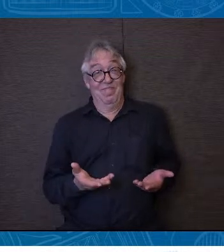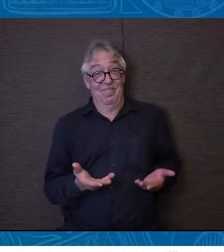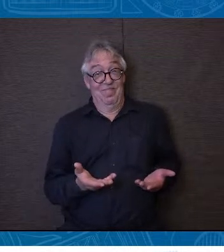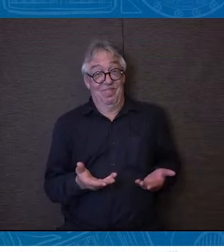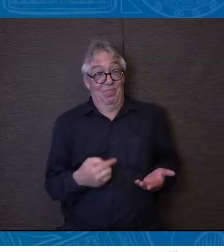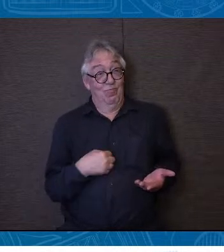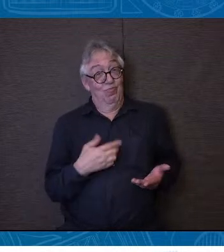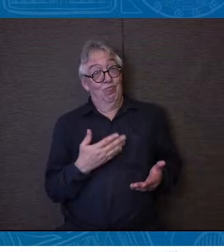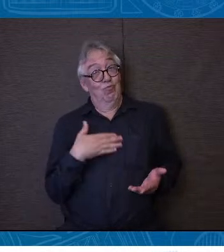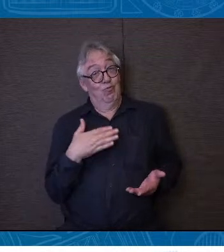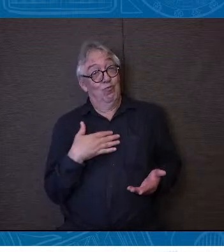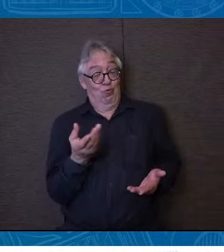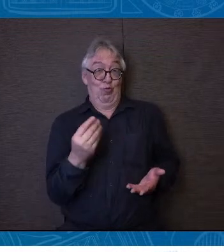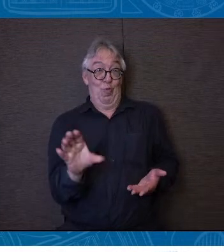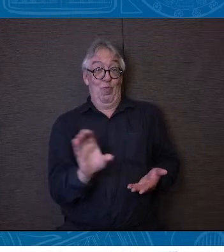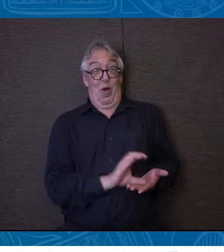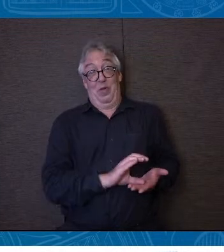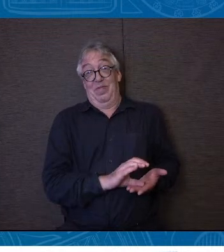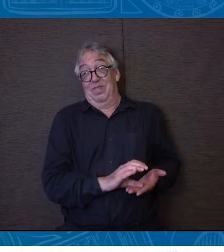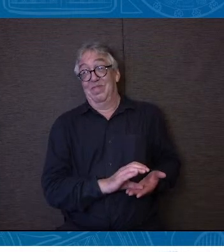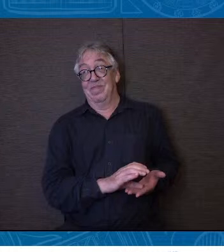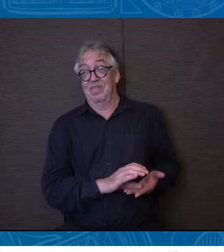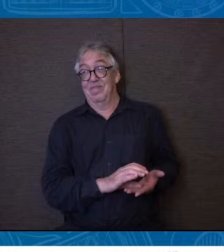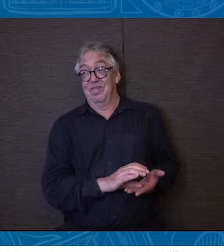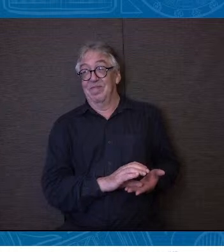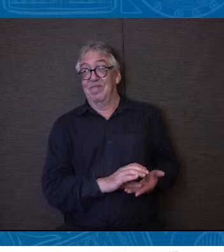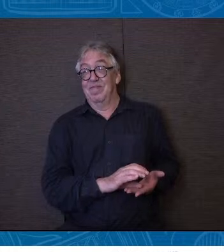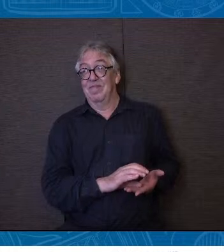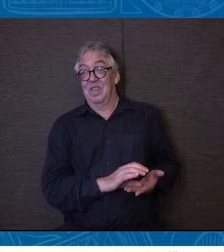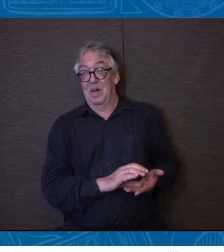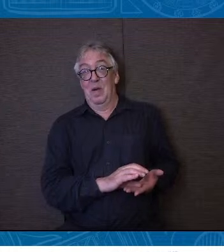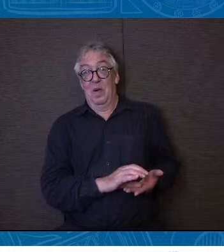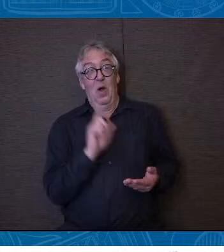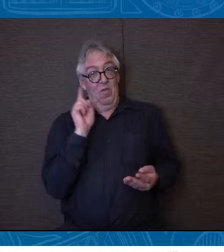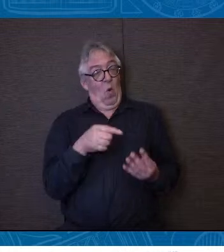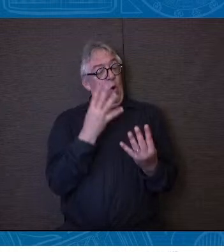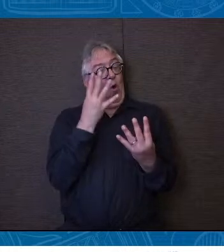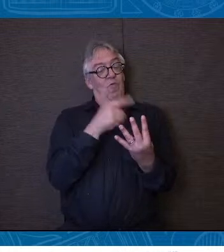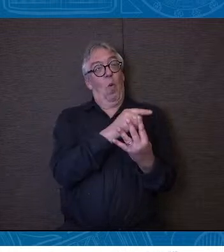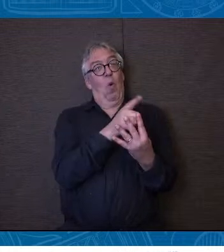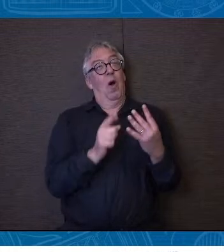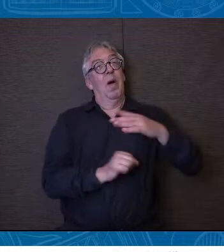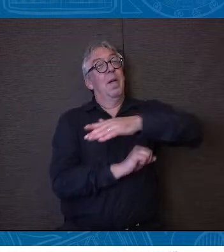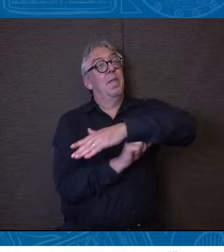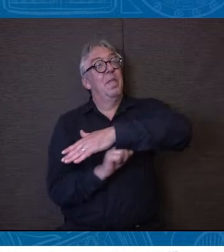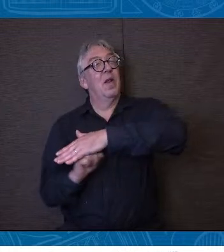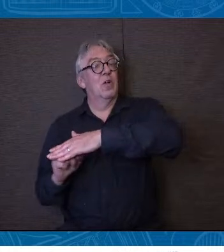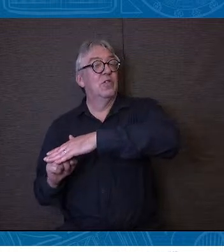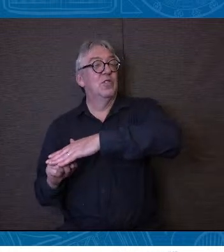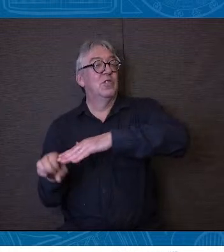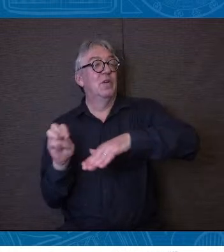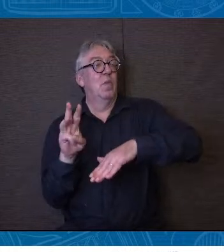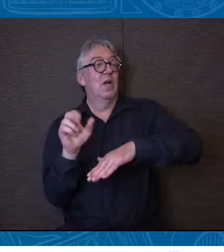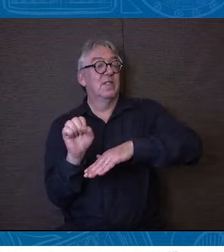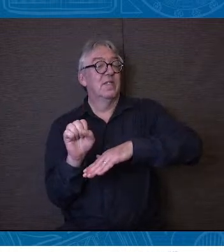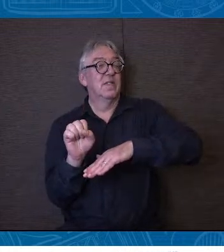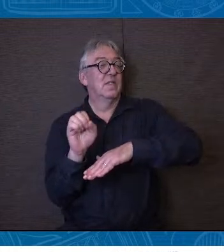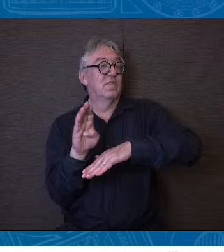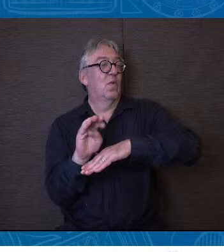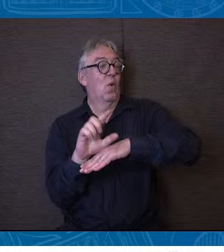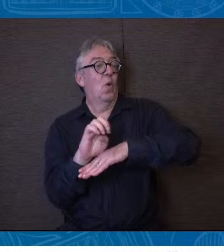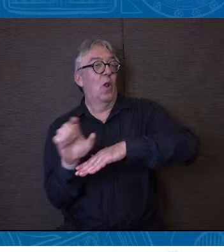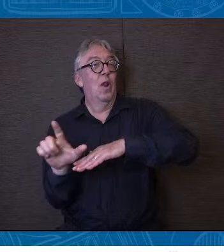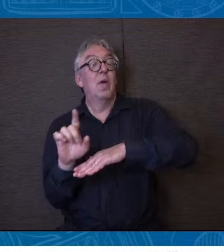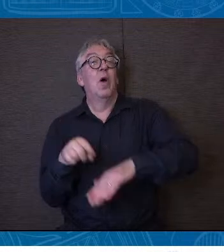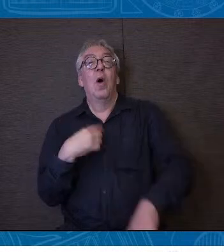would like to have for the whole 4 pillars. But this is not that we are always looking into. We